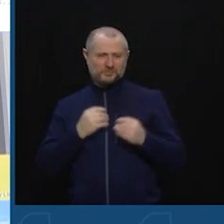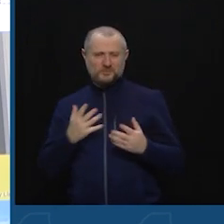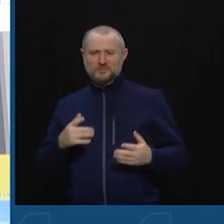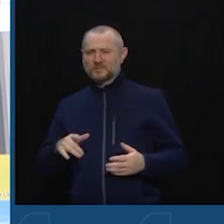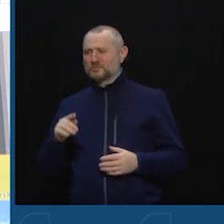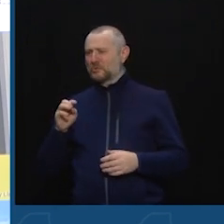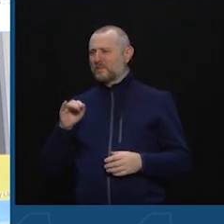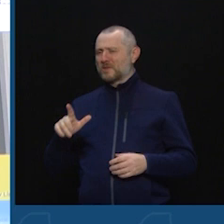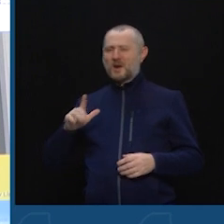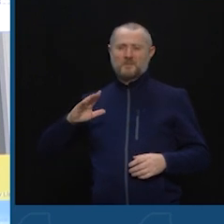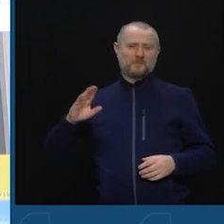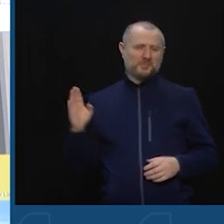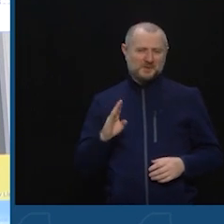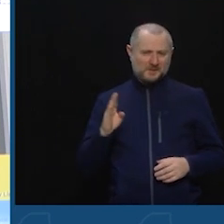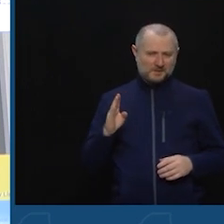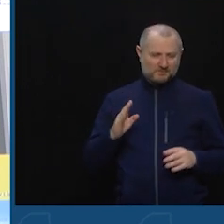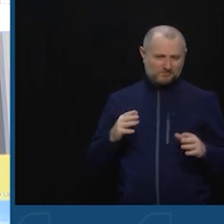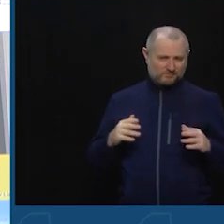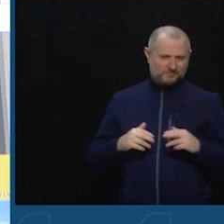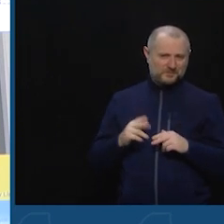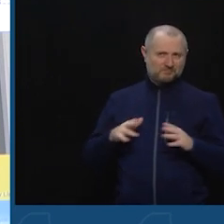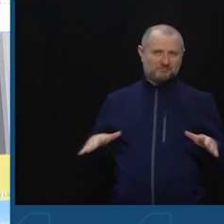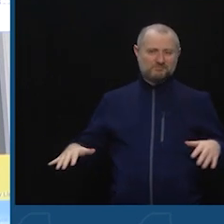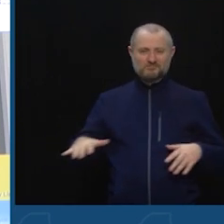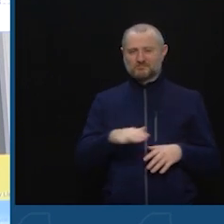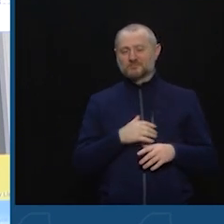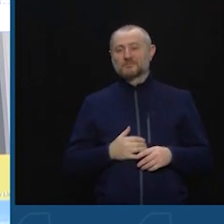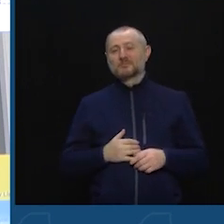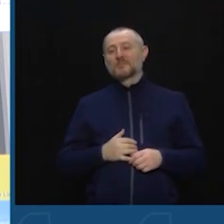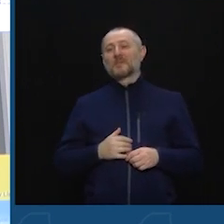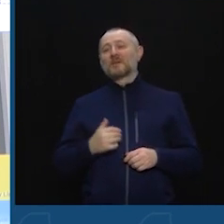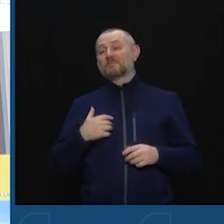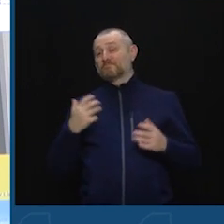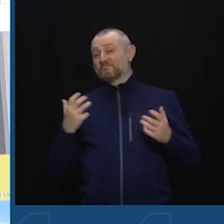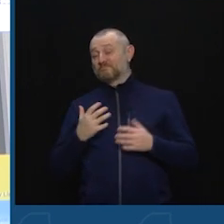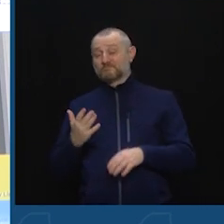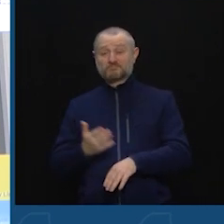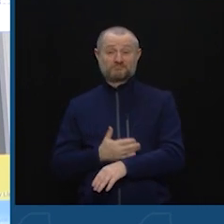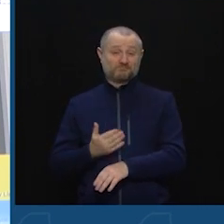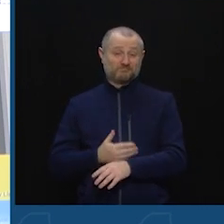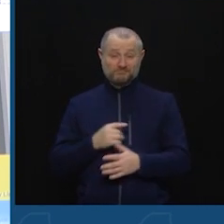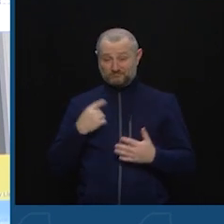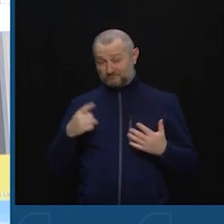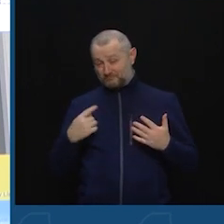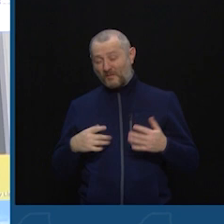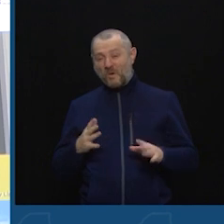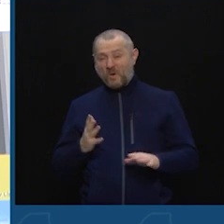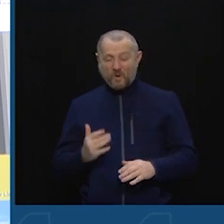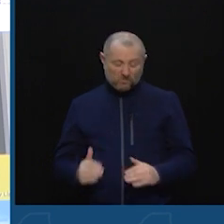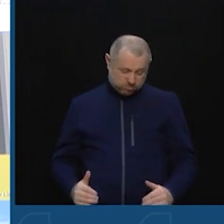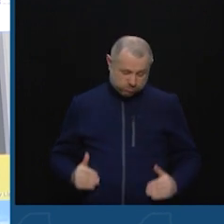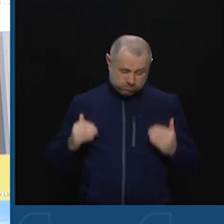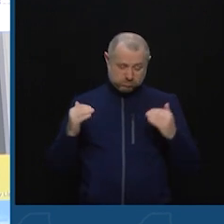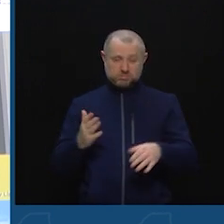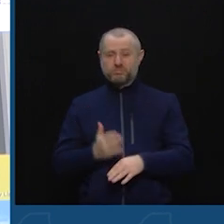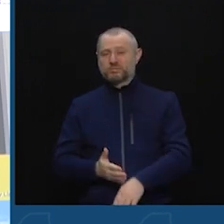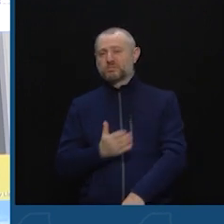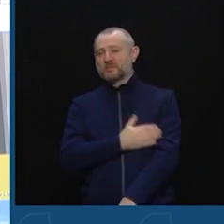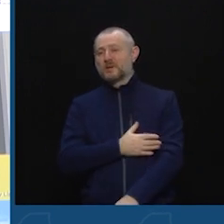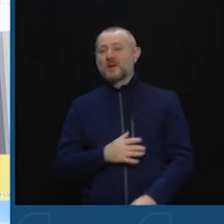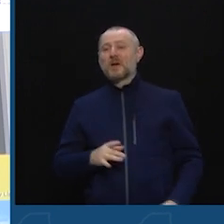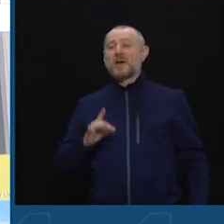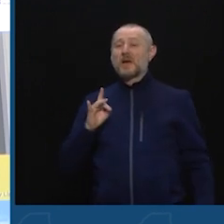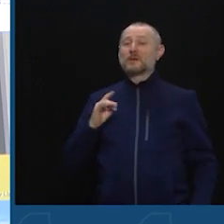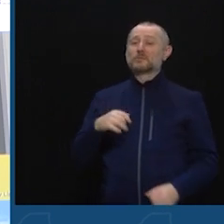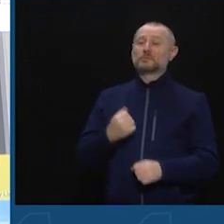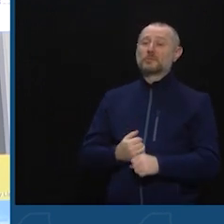B. You know, we've come a very, very long way. Nearly 8 years ago, when